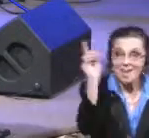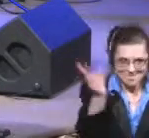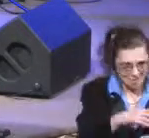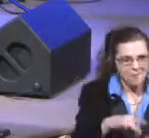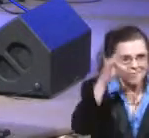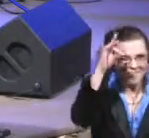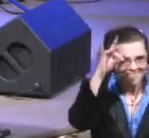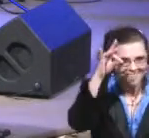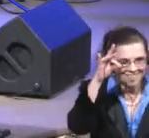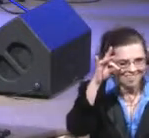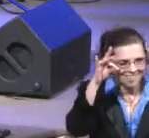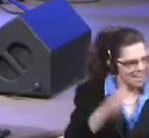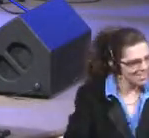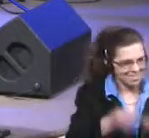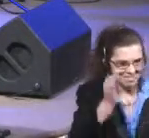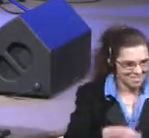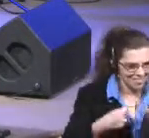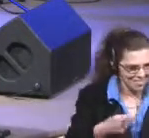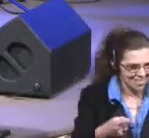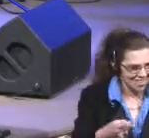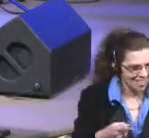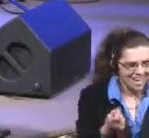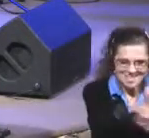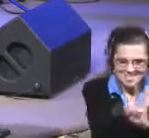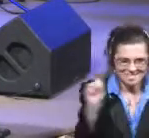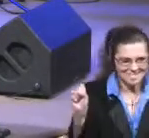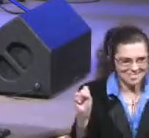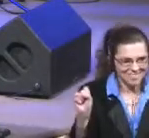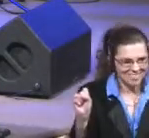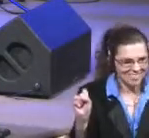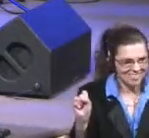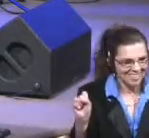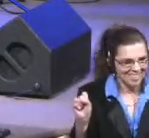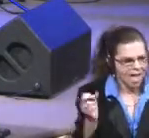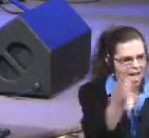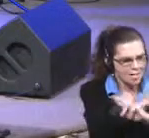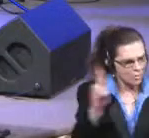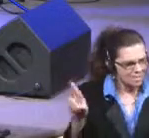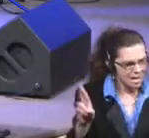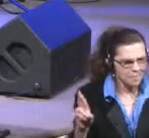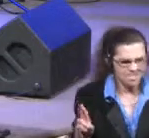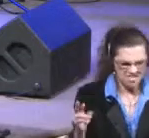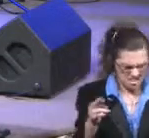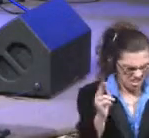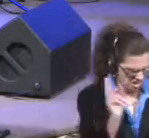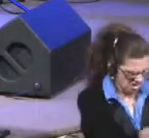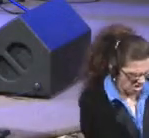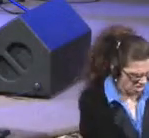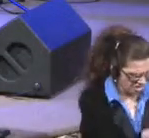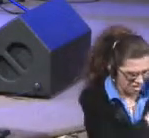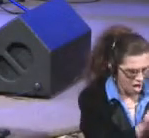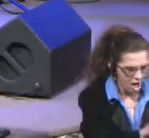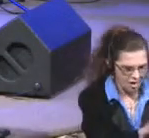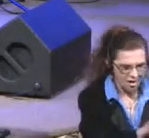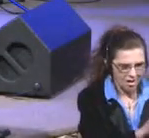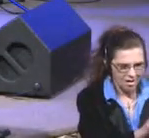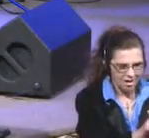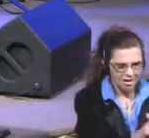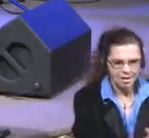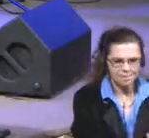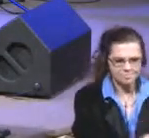Ghost. In Romans, he's our justifier. In the Corinthians, he's our sanctifier. In Galatians, he's a redeemer from the curse of the law. In Ephesians, he's the Christ of